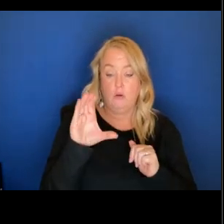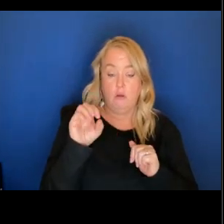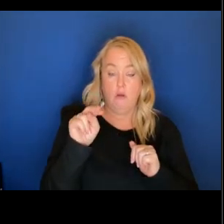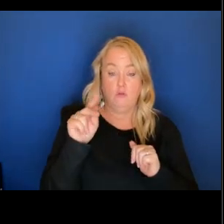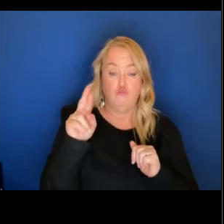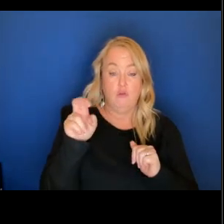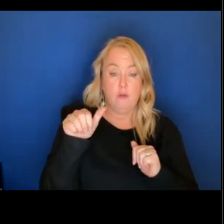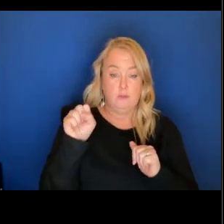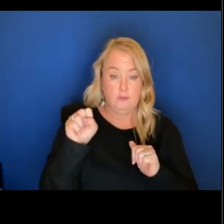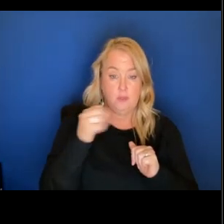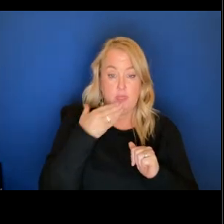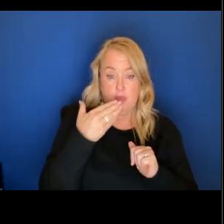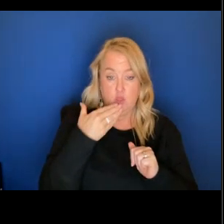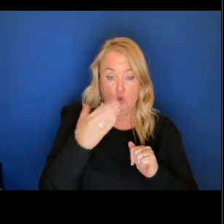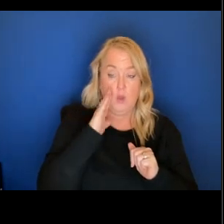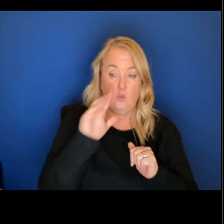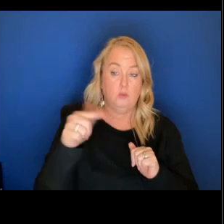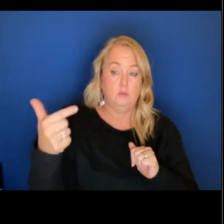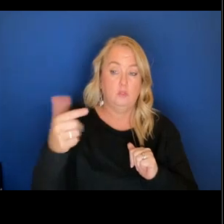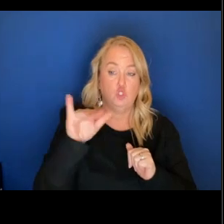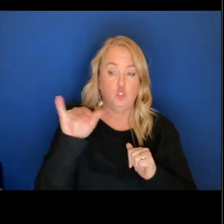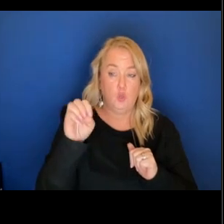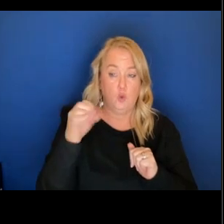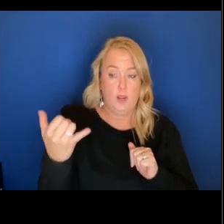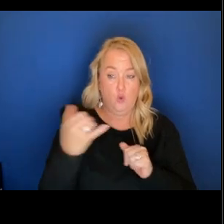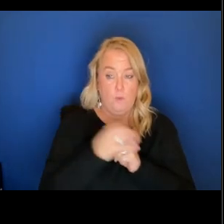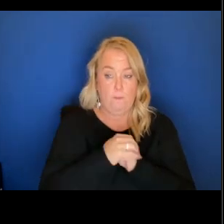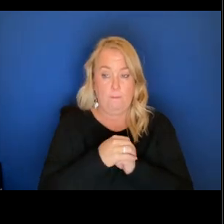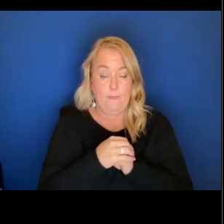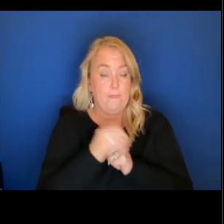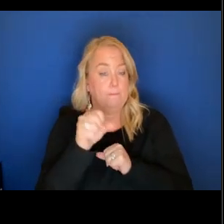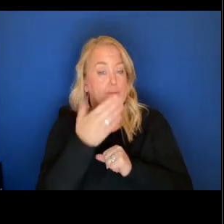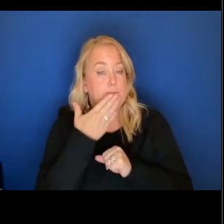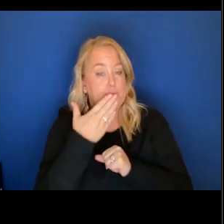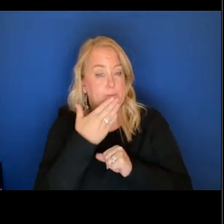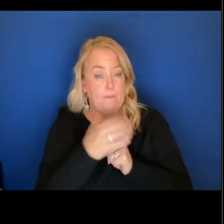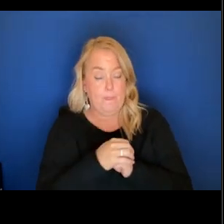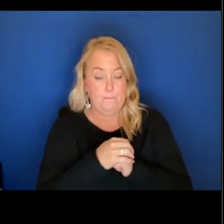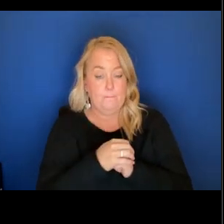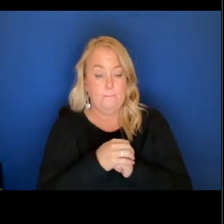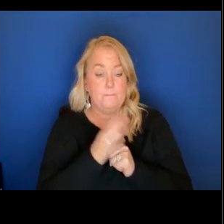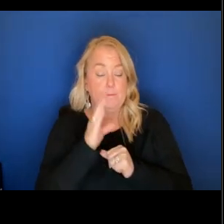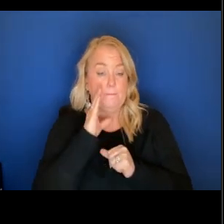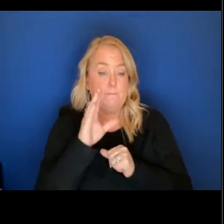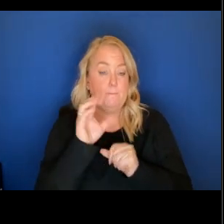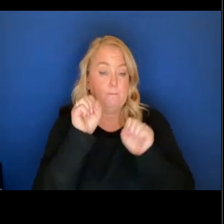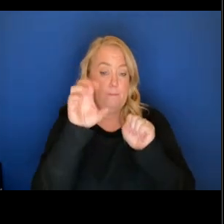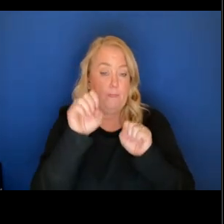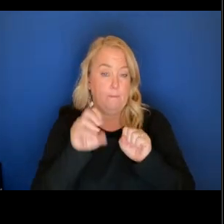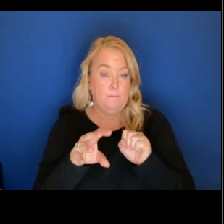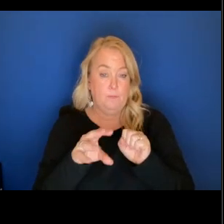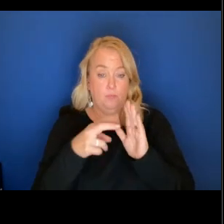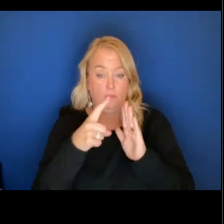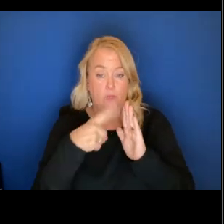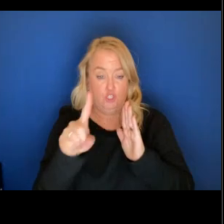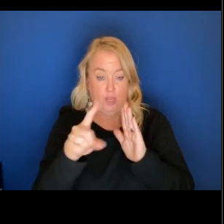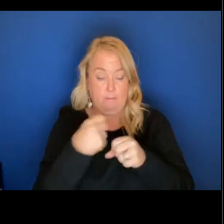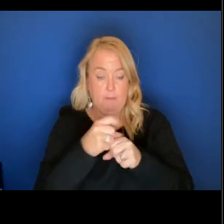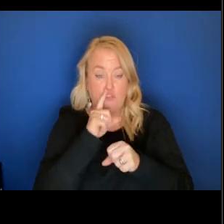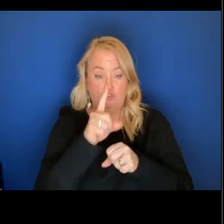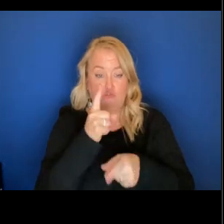answers. And I'm going to send it back to Joe now. Thank you, Crystal. So I'm going to go through the knowledge checks and make sure everyone has the